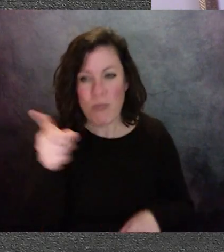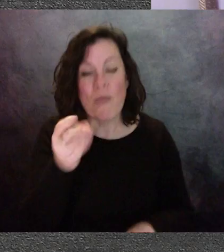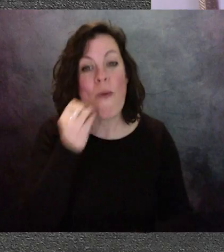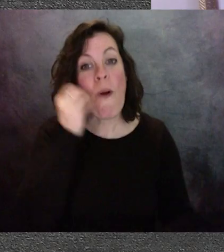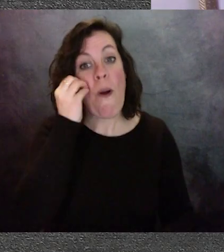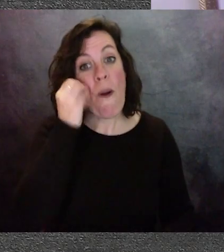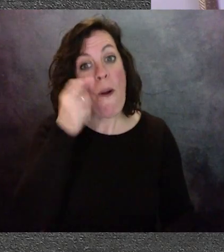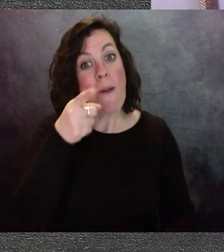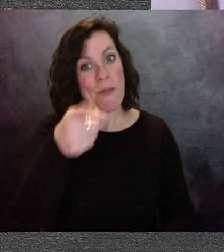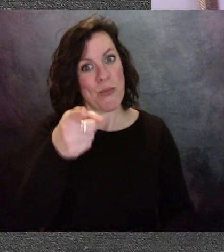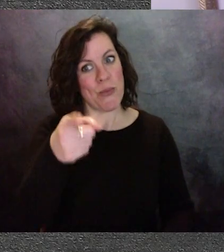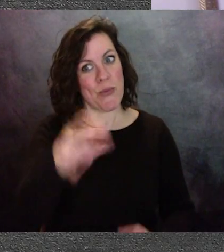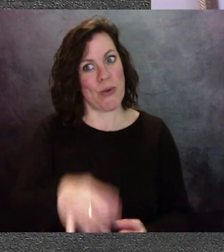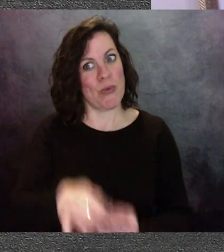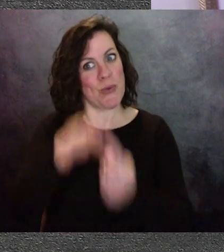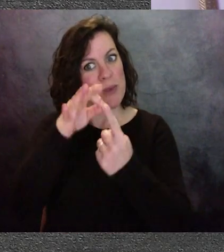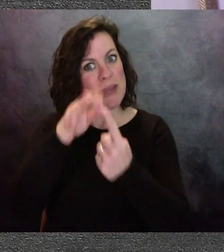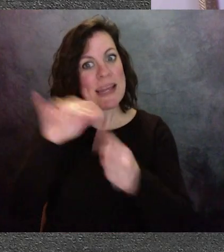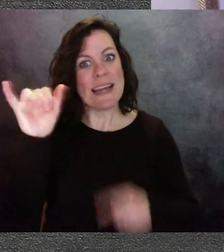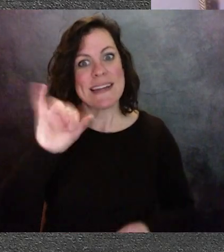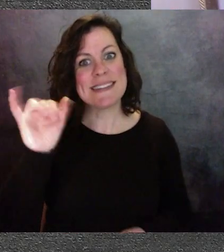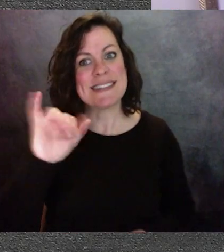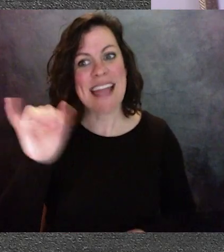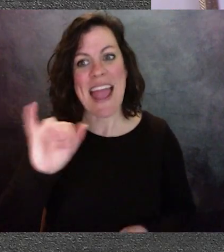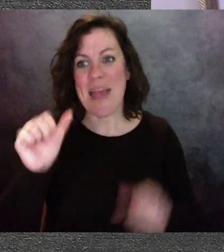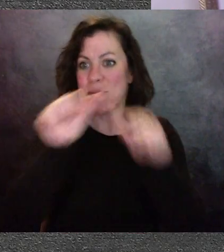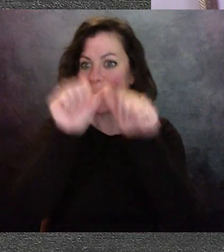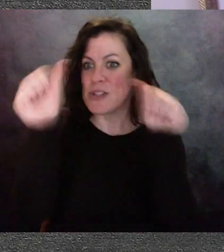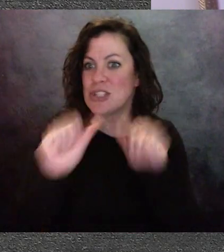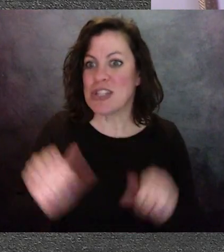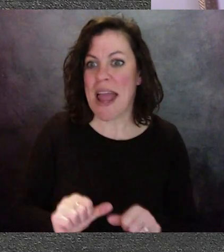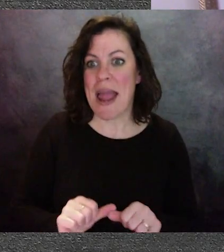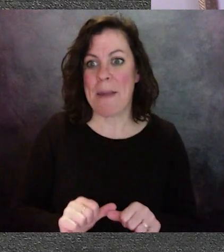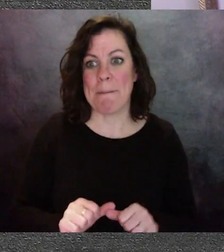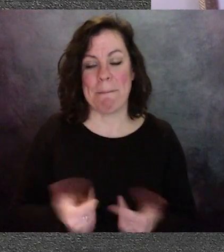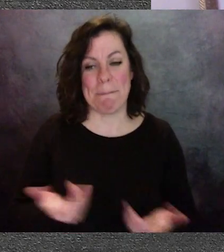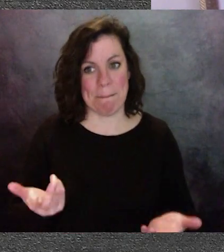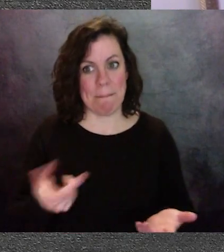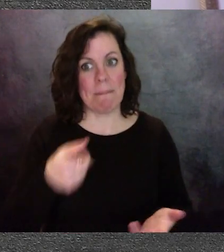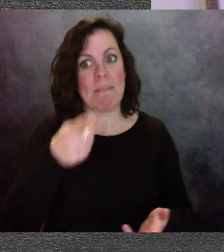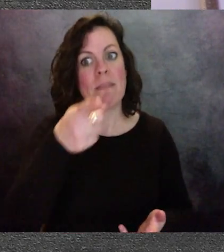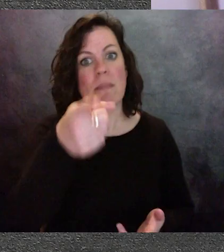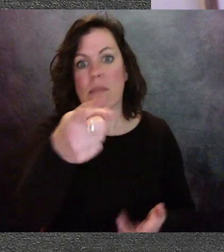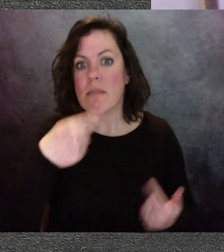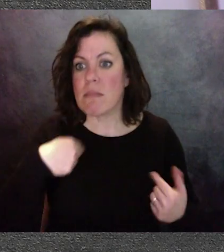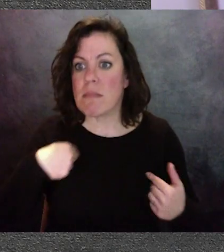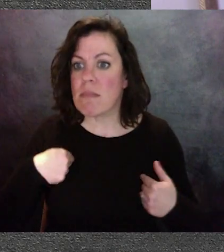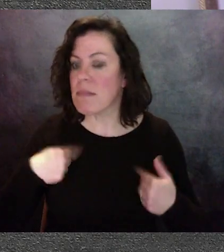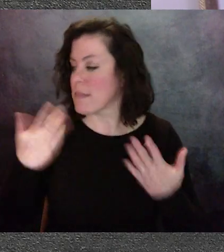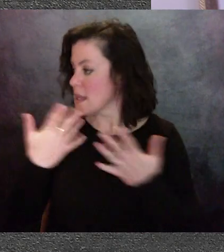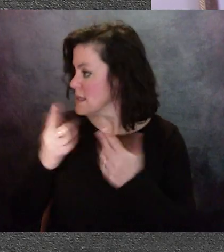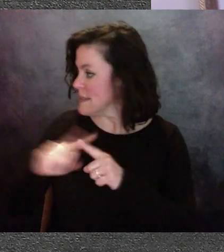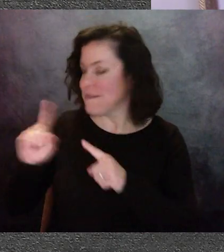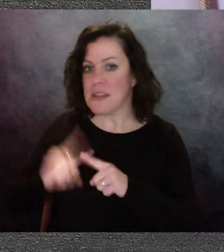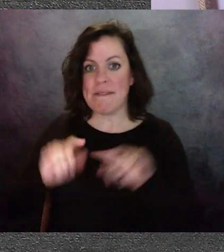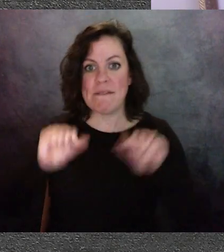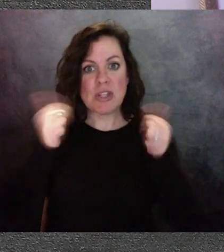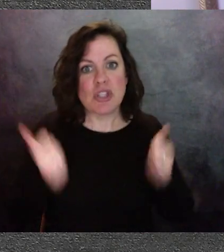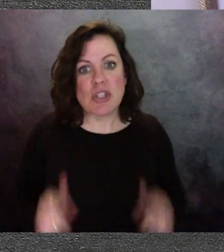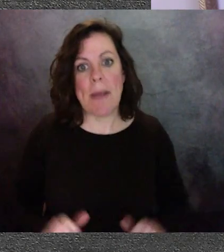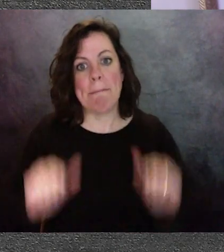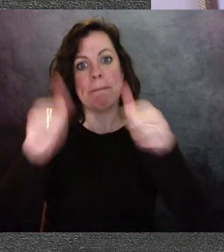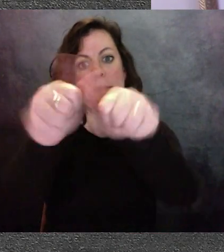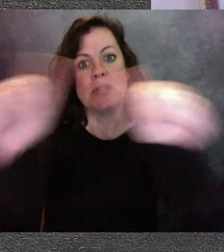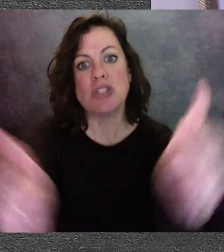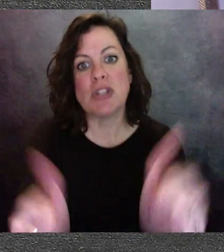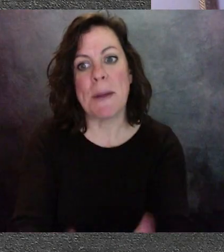these shapes, because you're made up of all different shapes or outlines, all put together. Let's find out